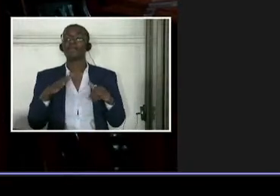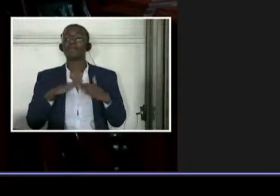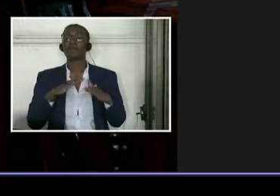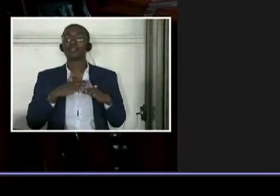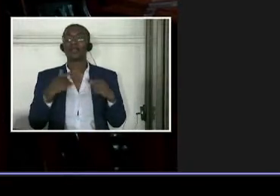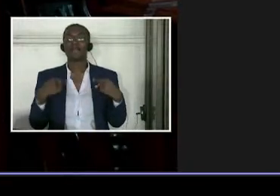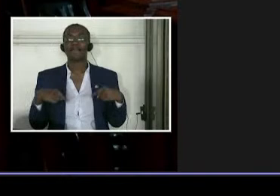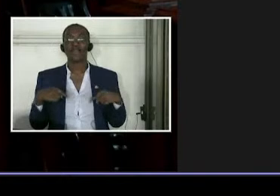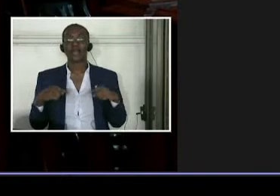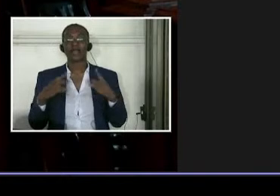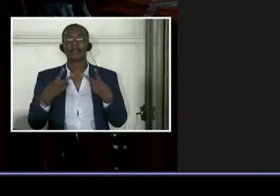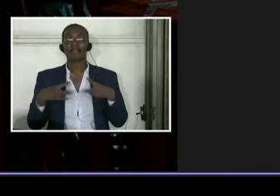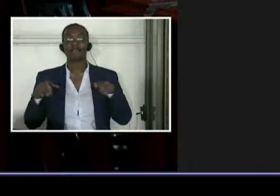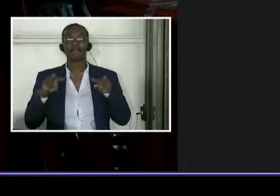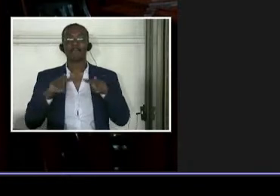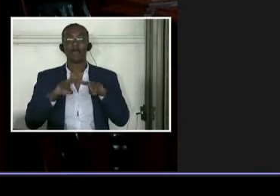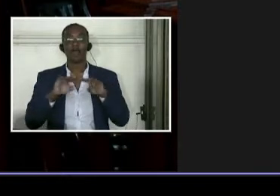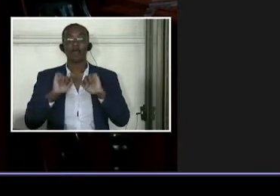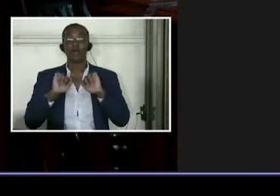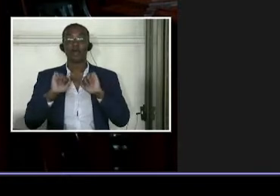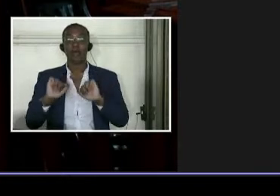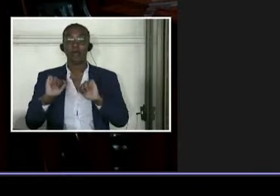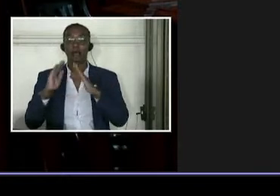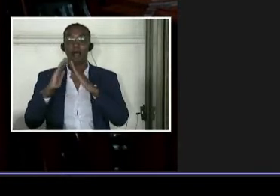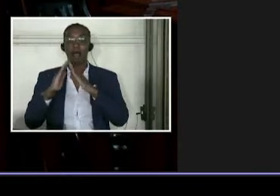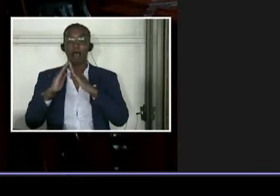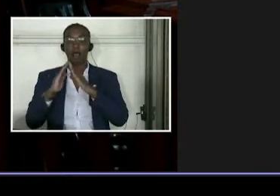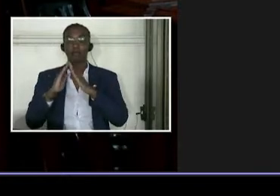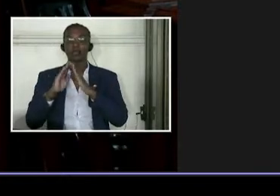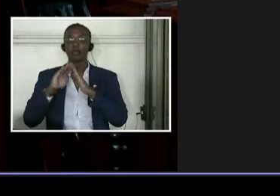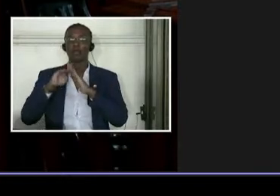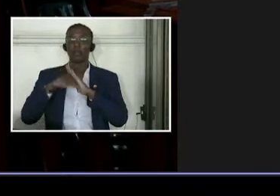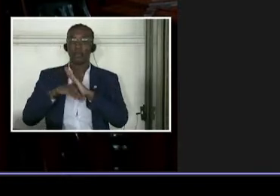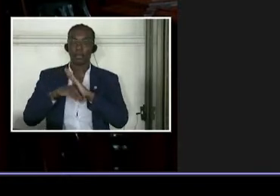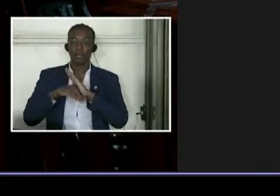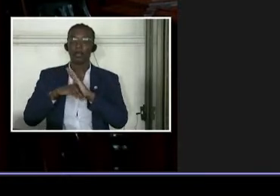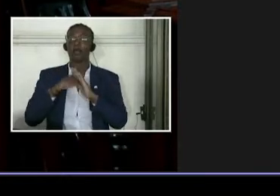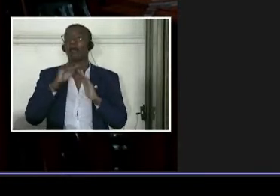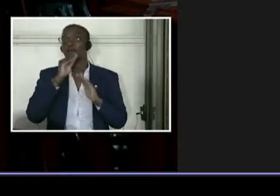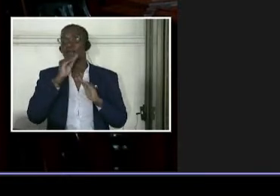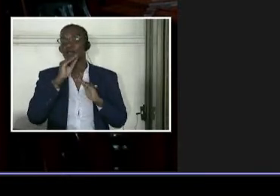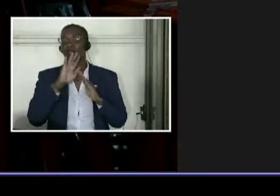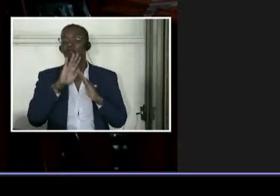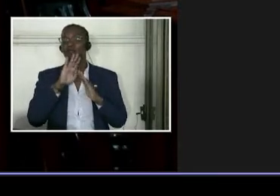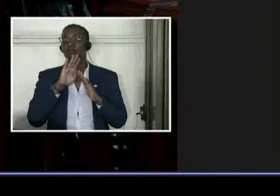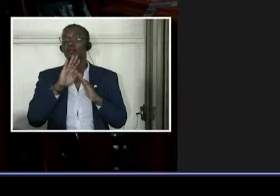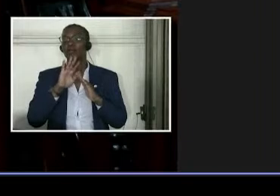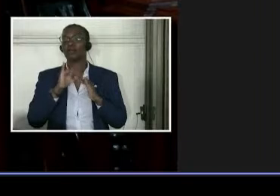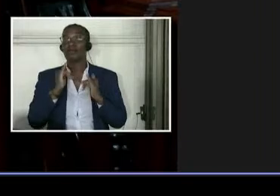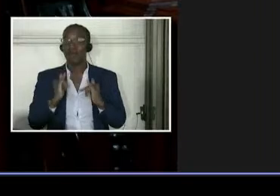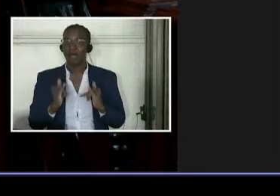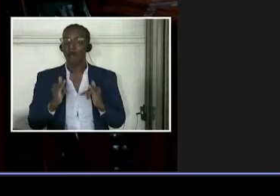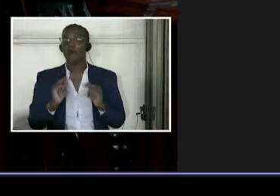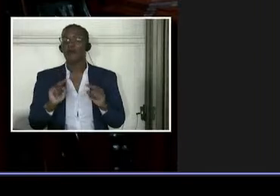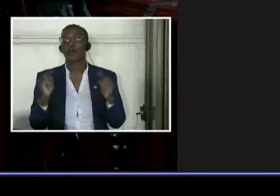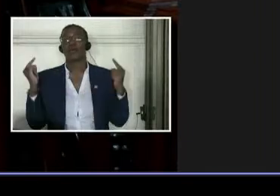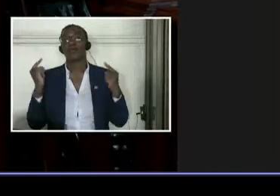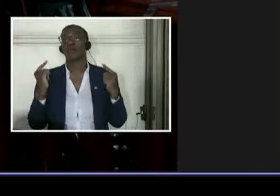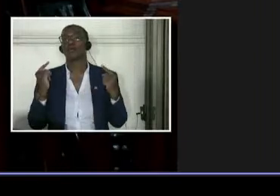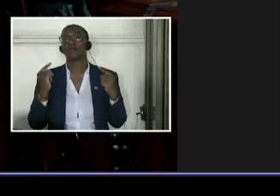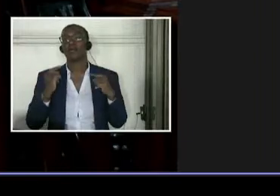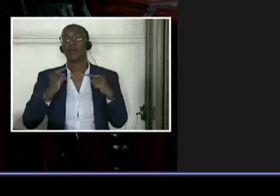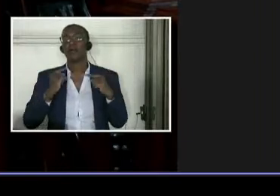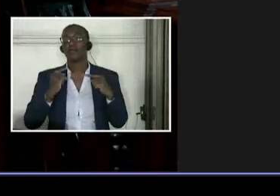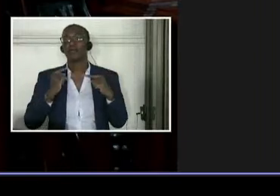the value of their houses will be devalued or it will get lower, and we end up not being able